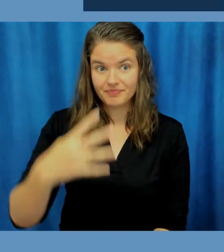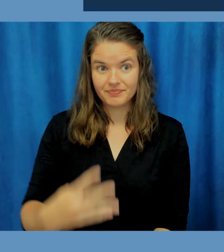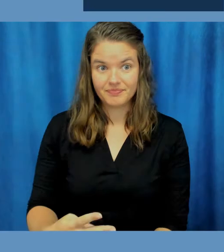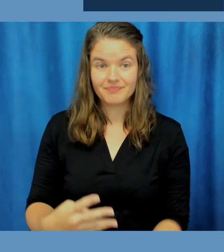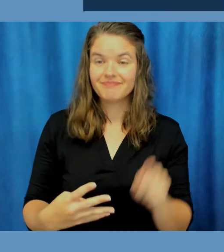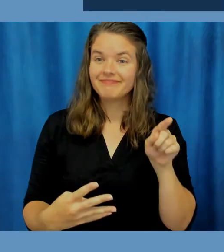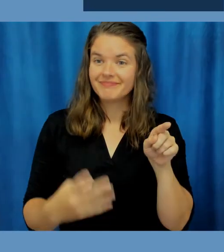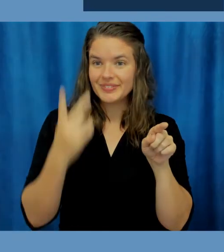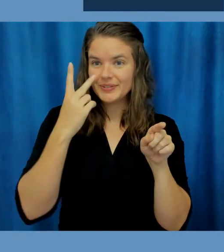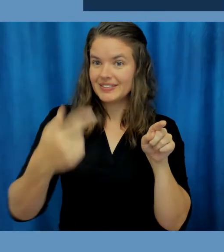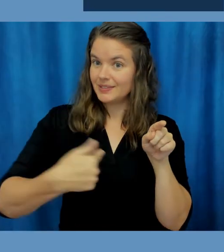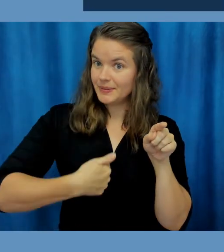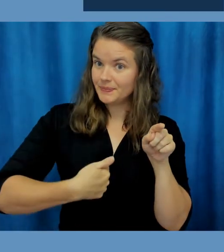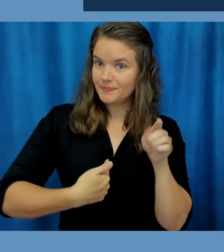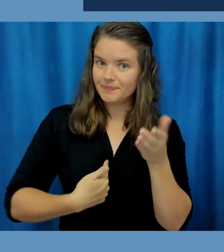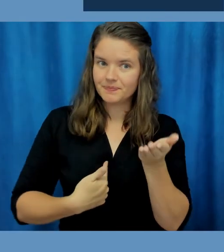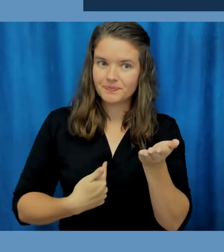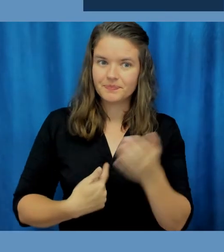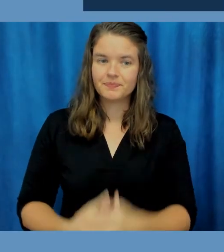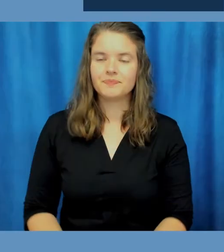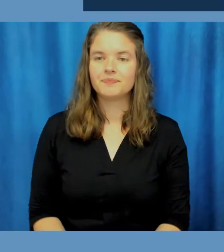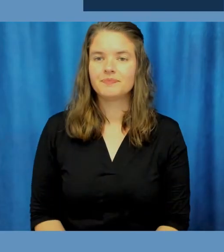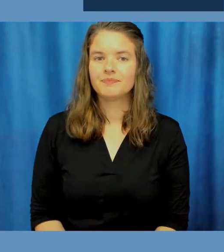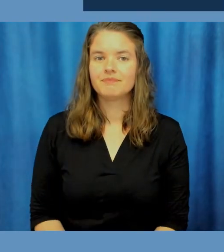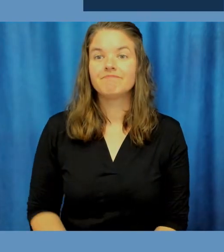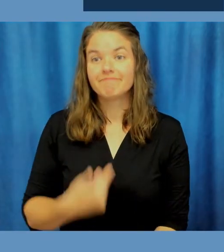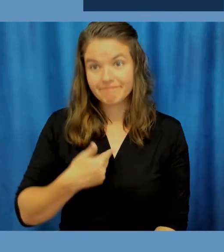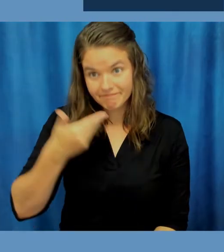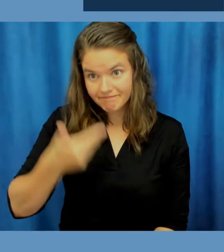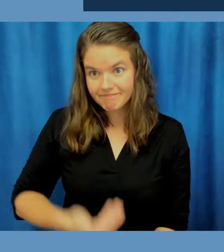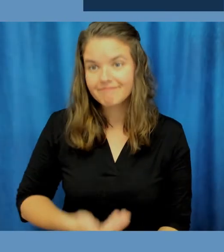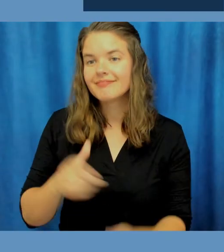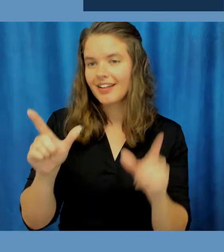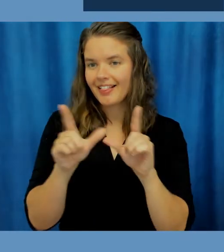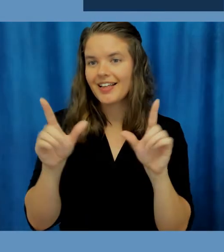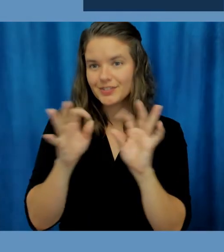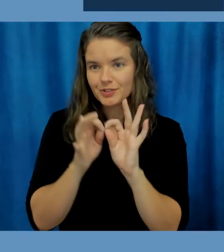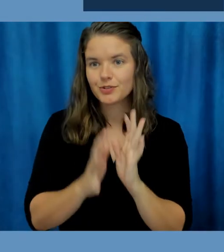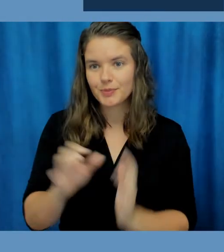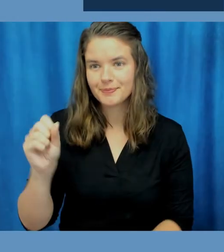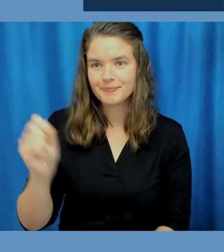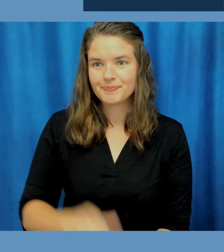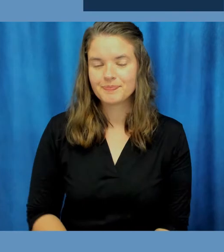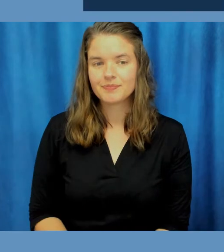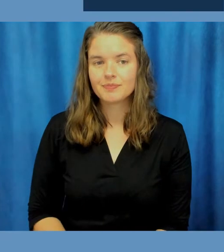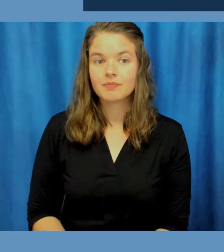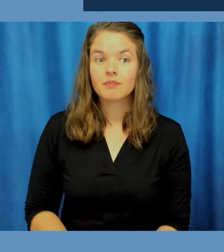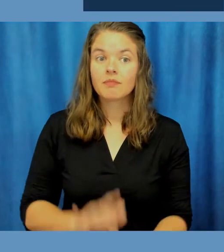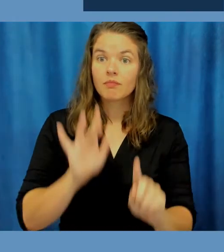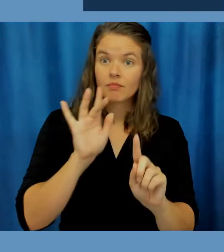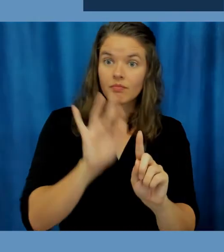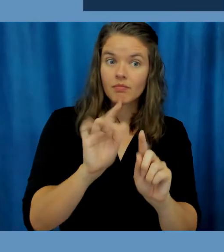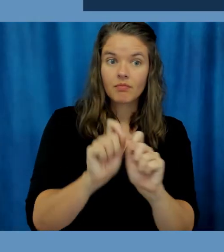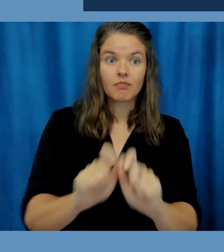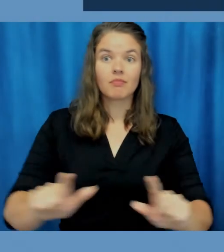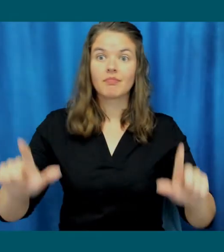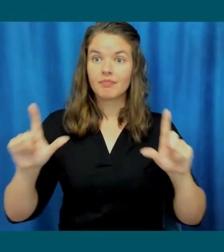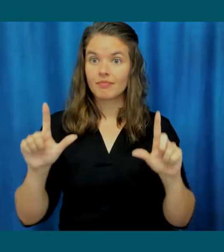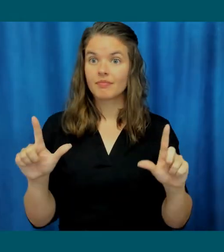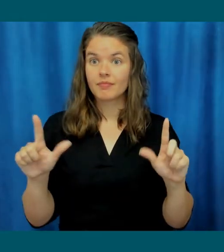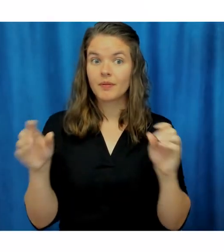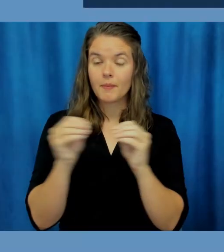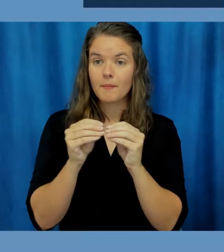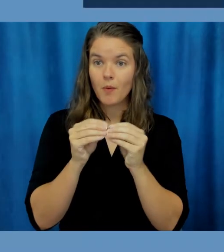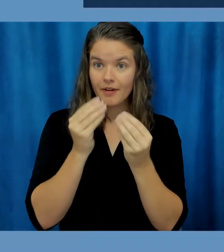So right here, you will find me. I am indeed licensed. You can also pull this up further,